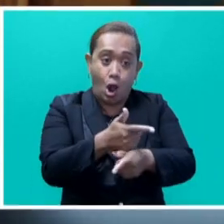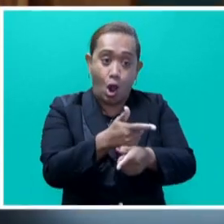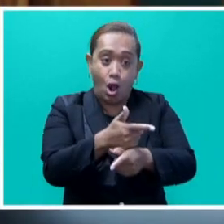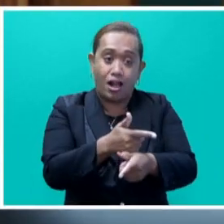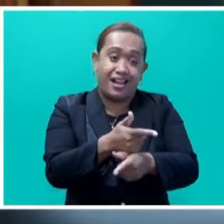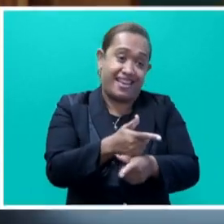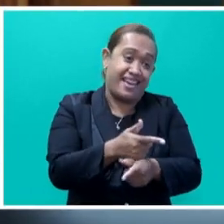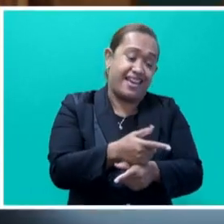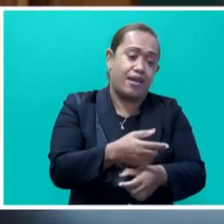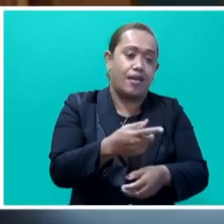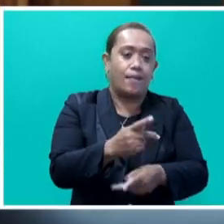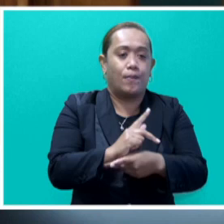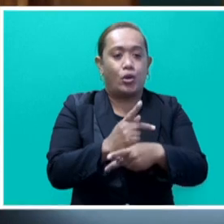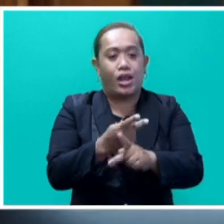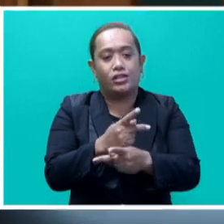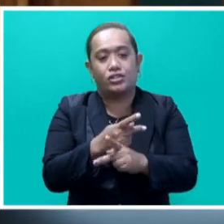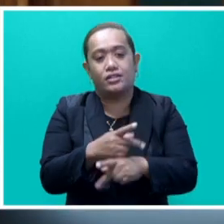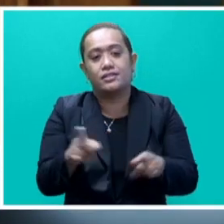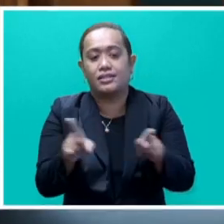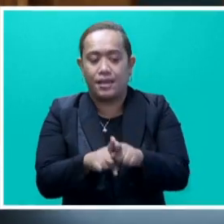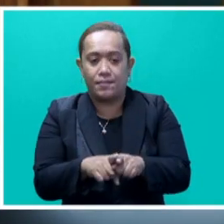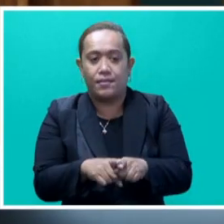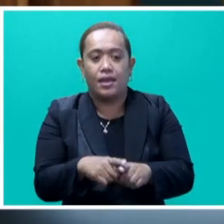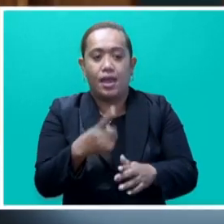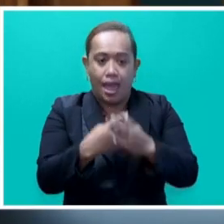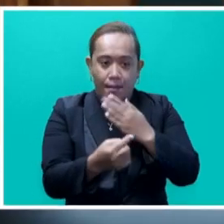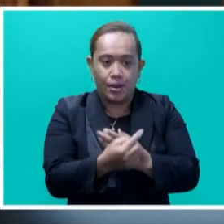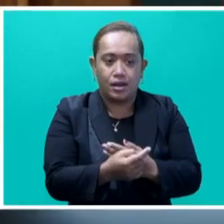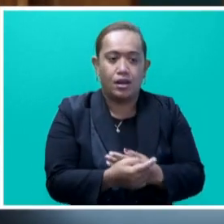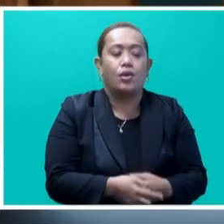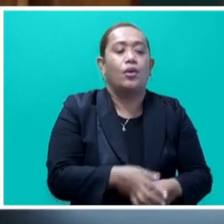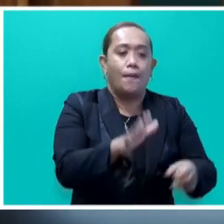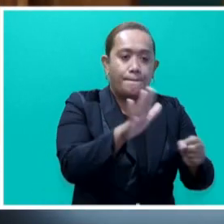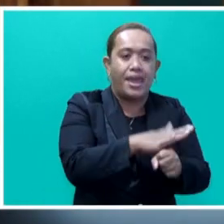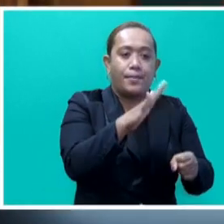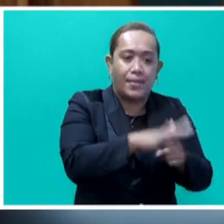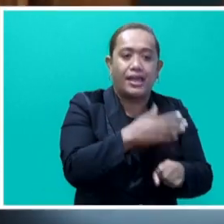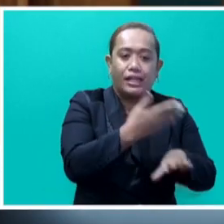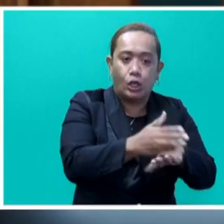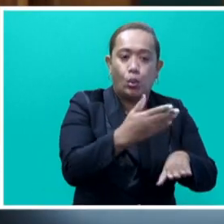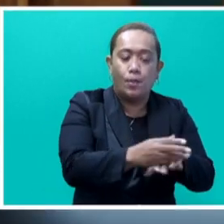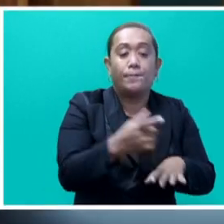2017-2021 shows an increase in production as 2017,